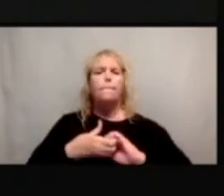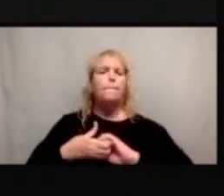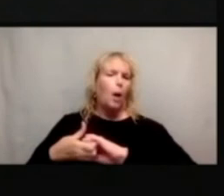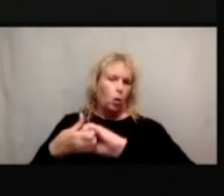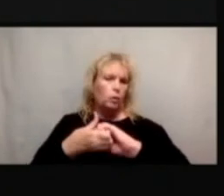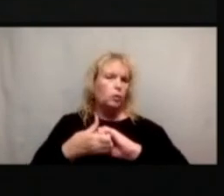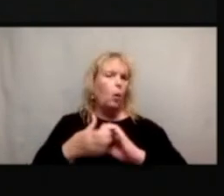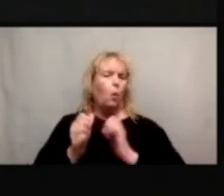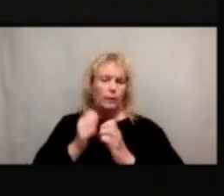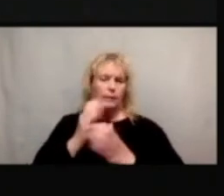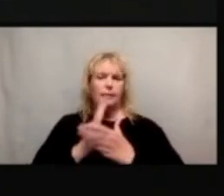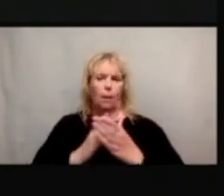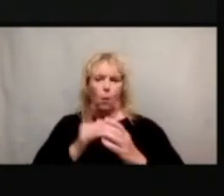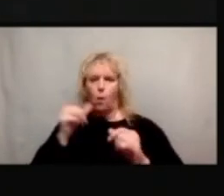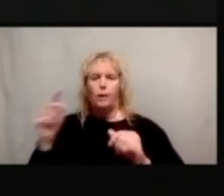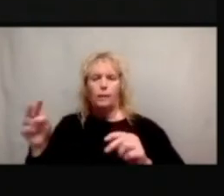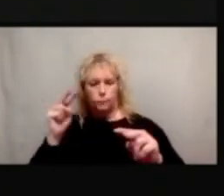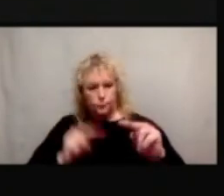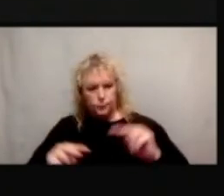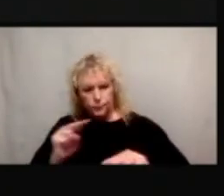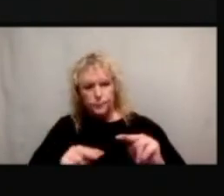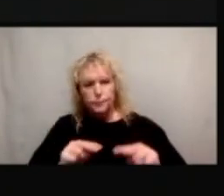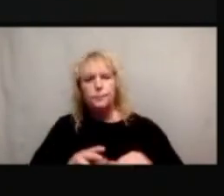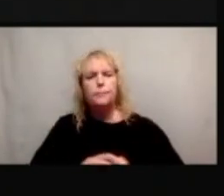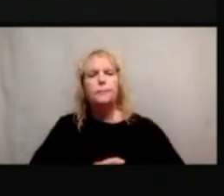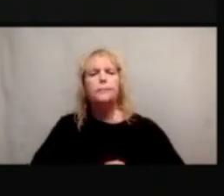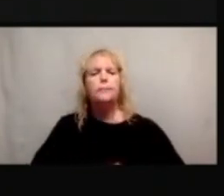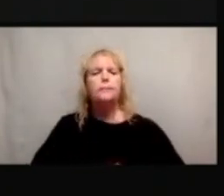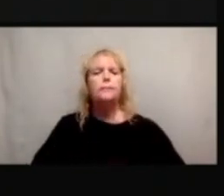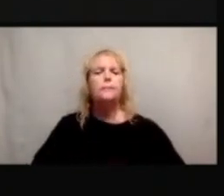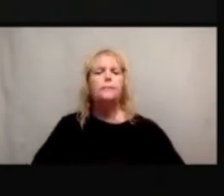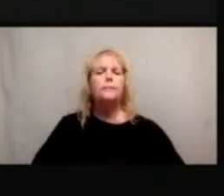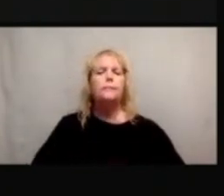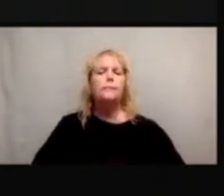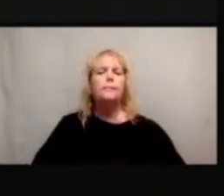at this in different ways. But I think,